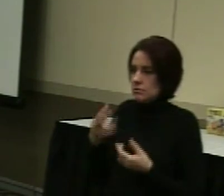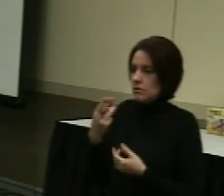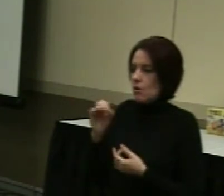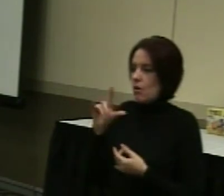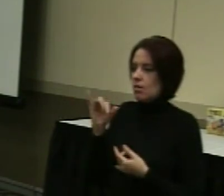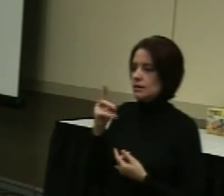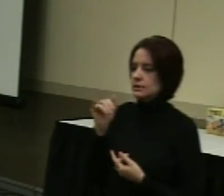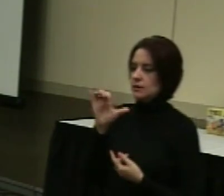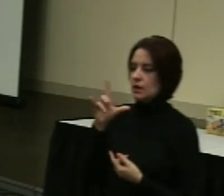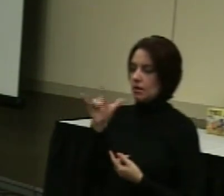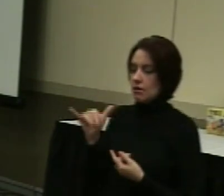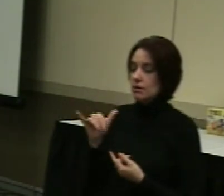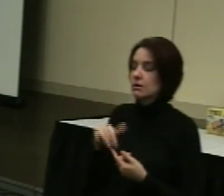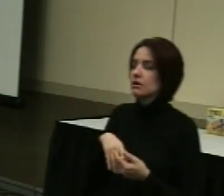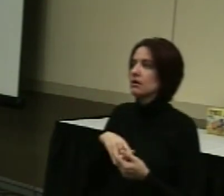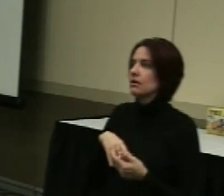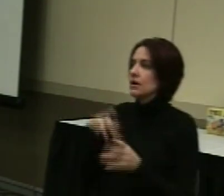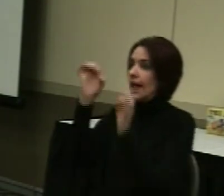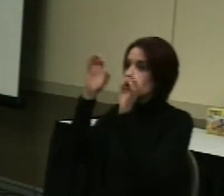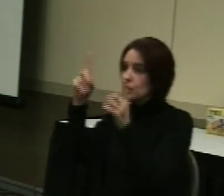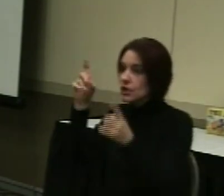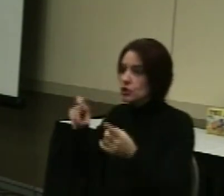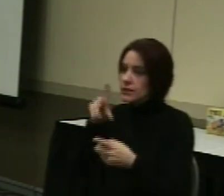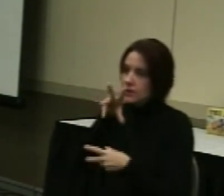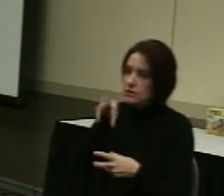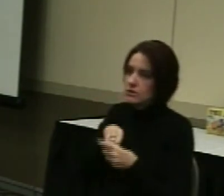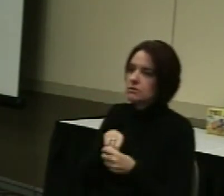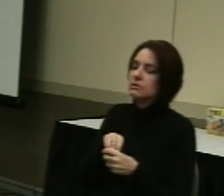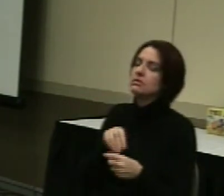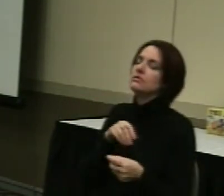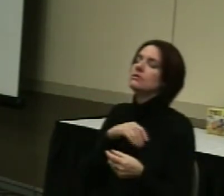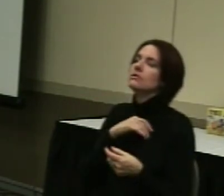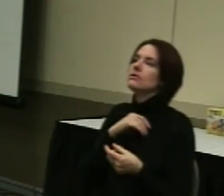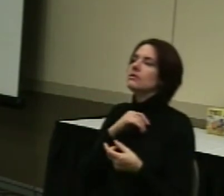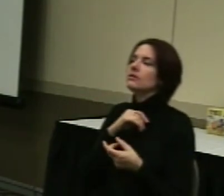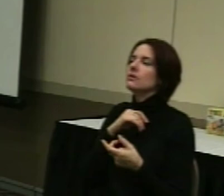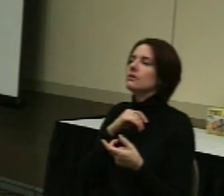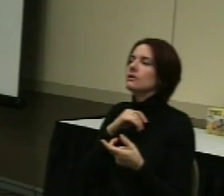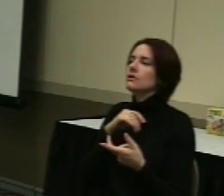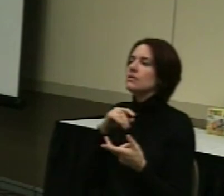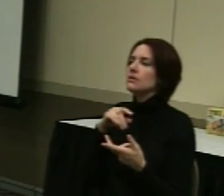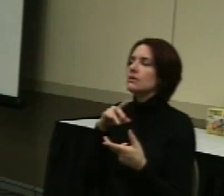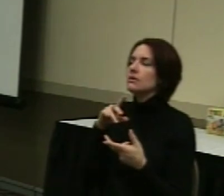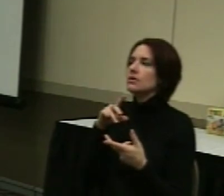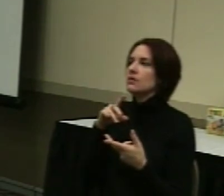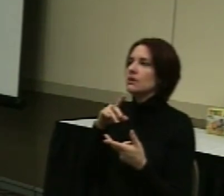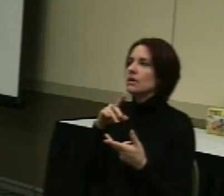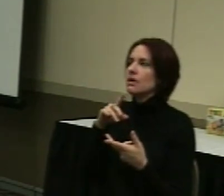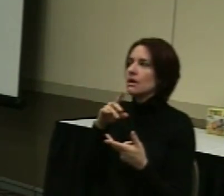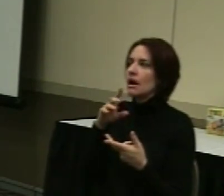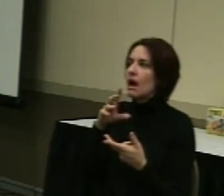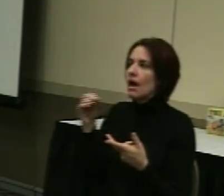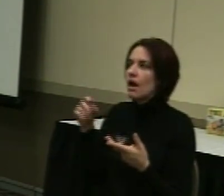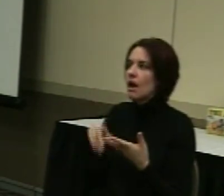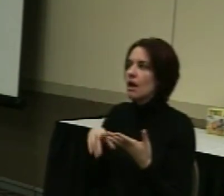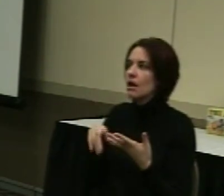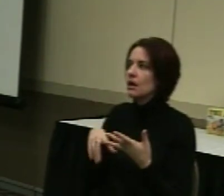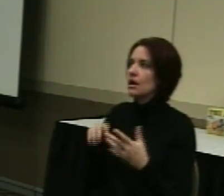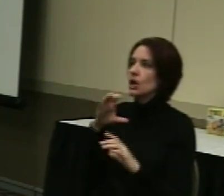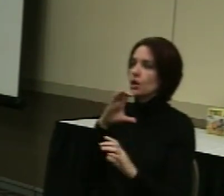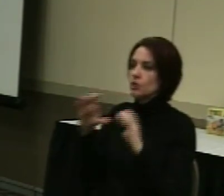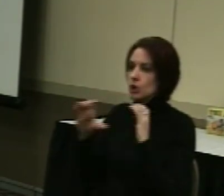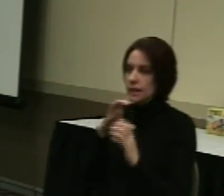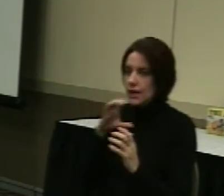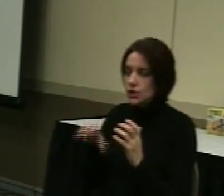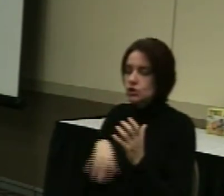Then her educational needs, which have to deal with her intellectual disability, and her communication